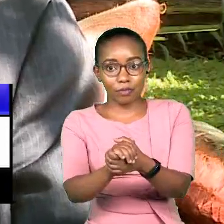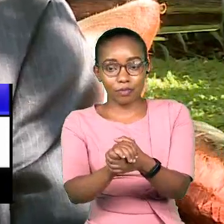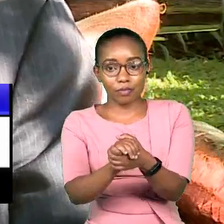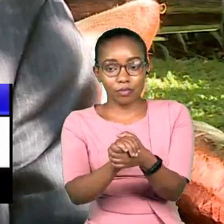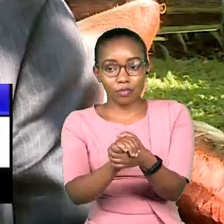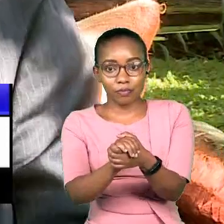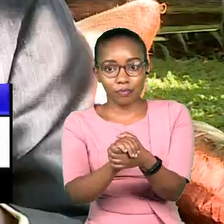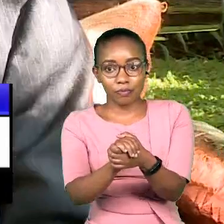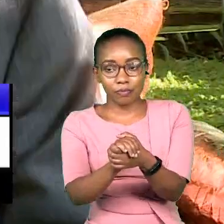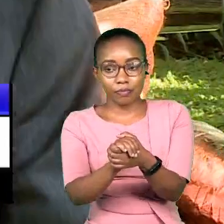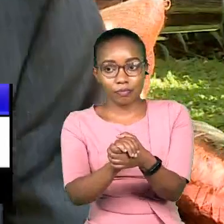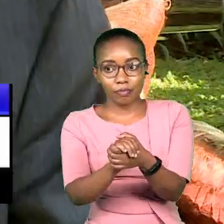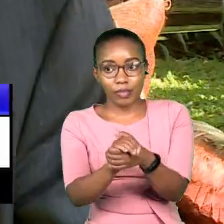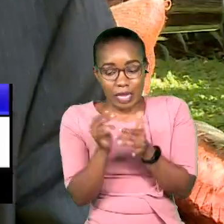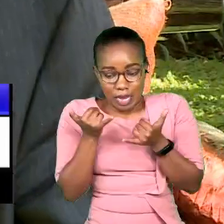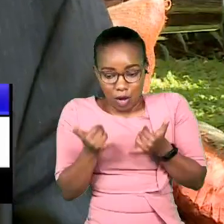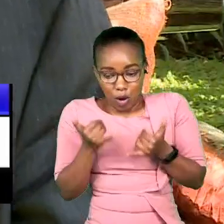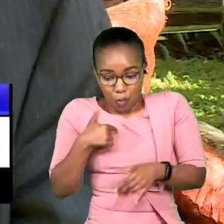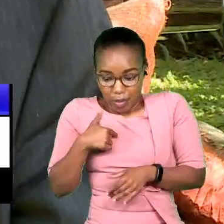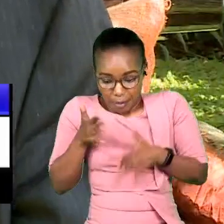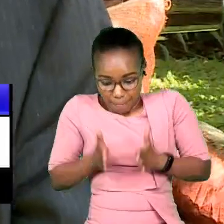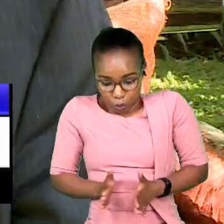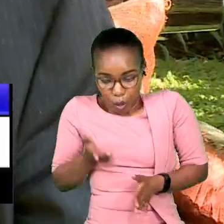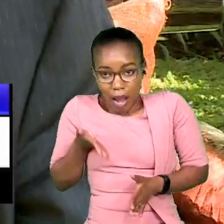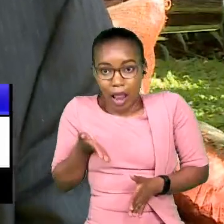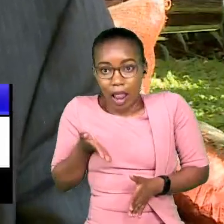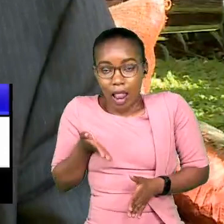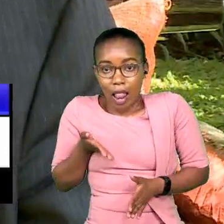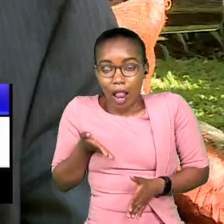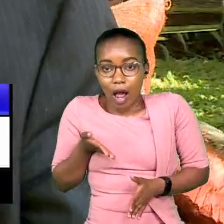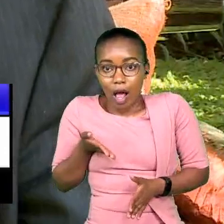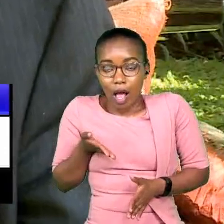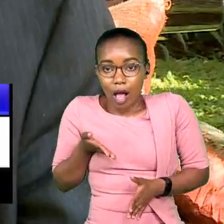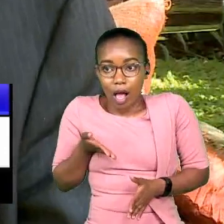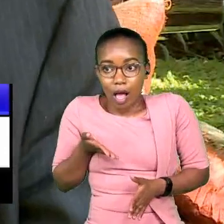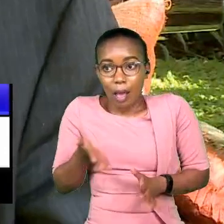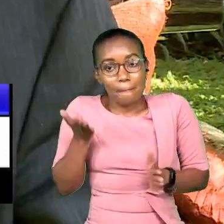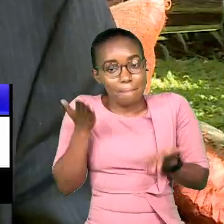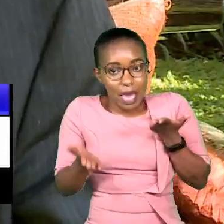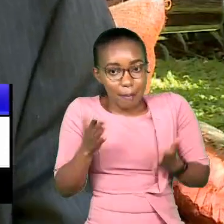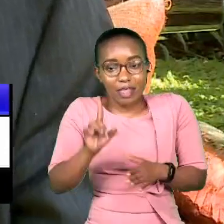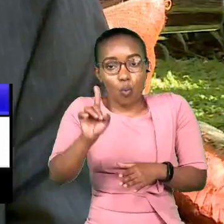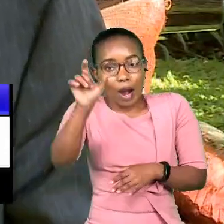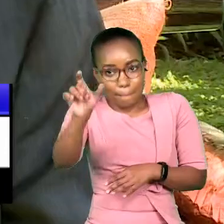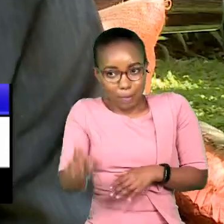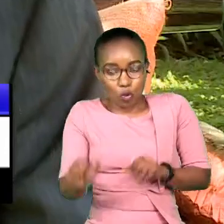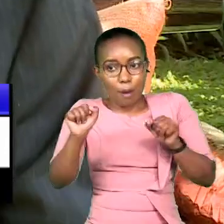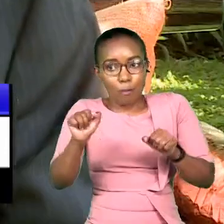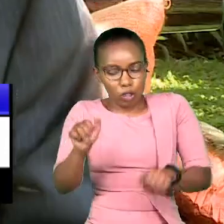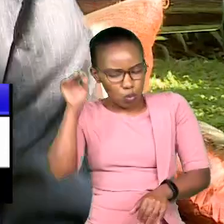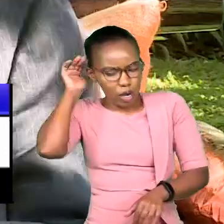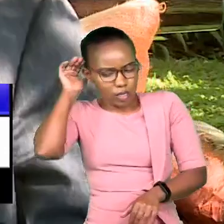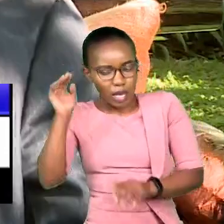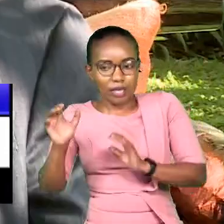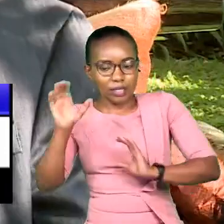that where I am today, I am probably the one person that can listen to